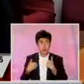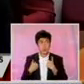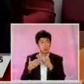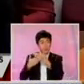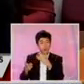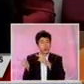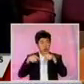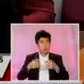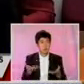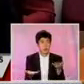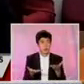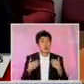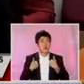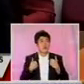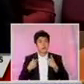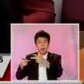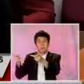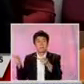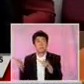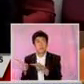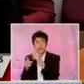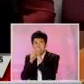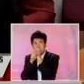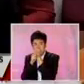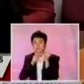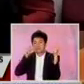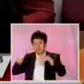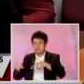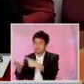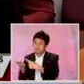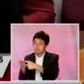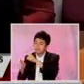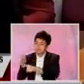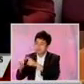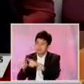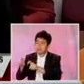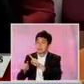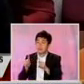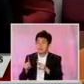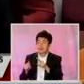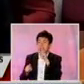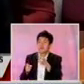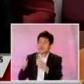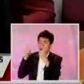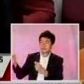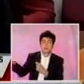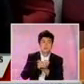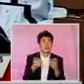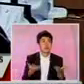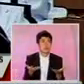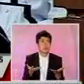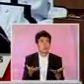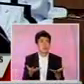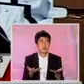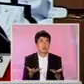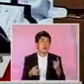here? Well, at the holding area, sir, they came in and they were asking me some questions, but I was immediately summoned here. So you were